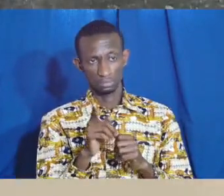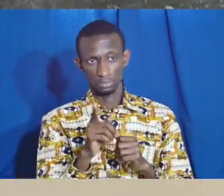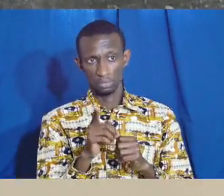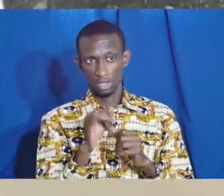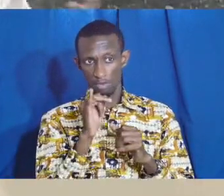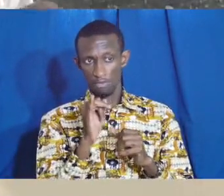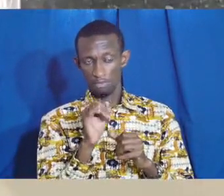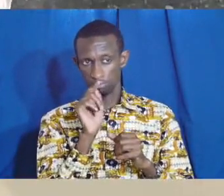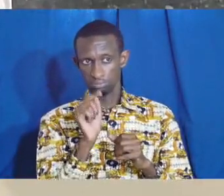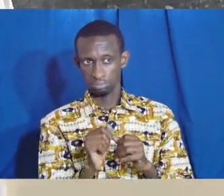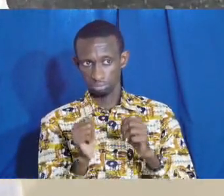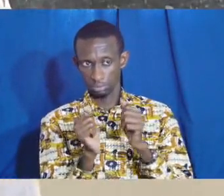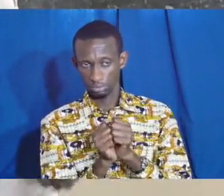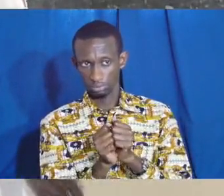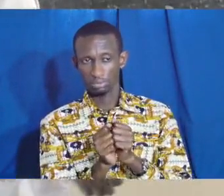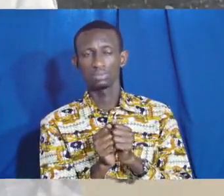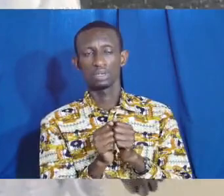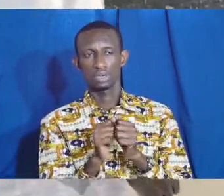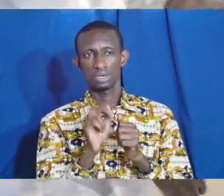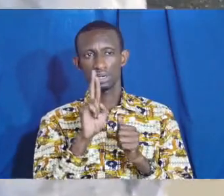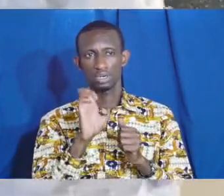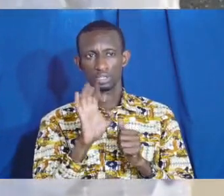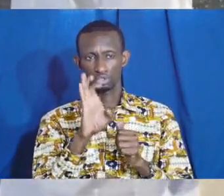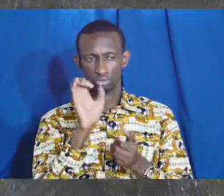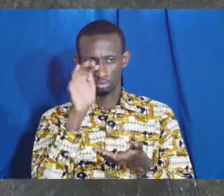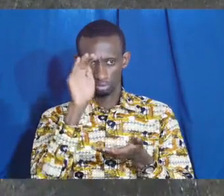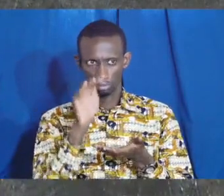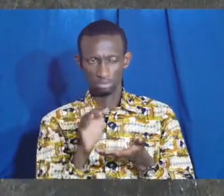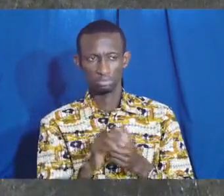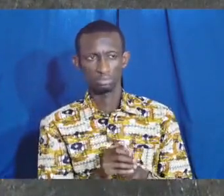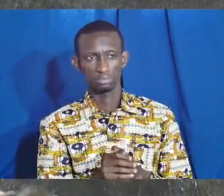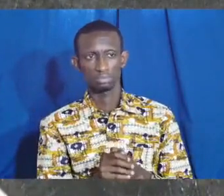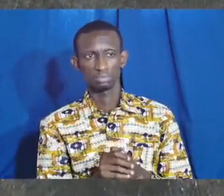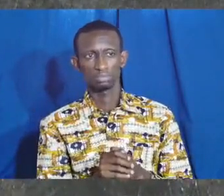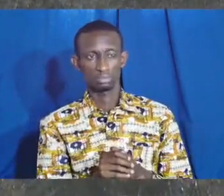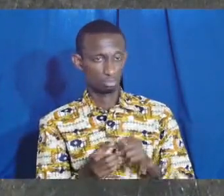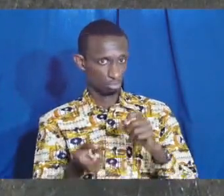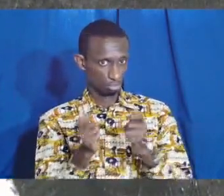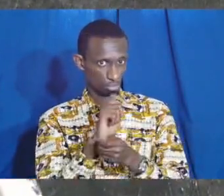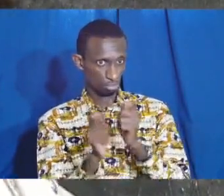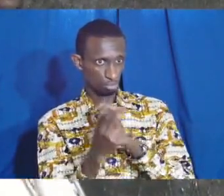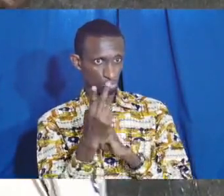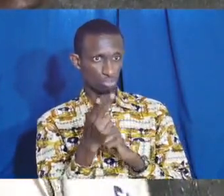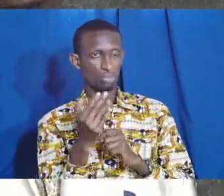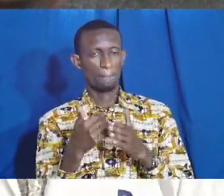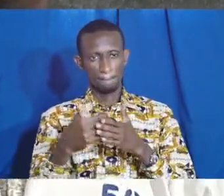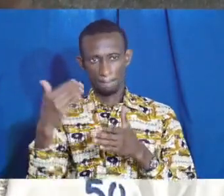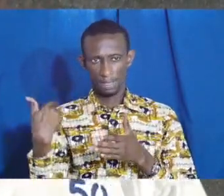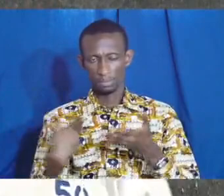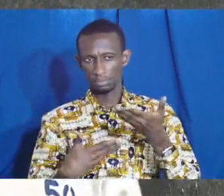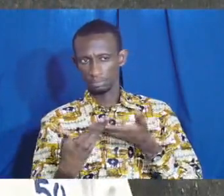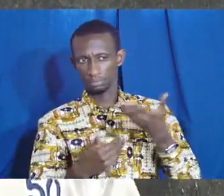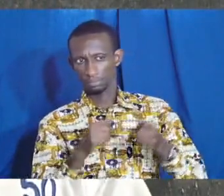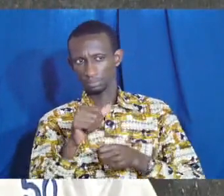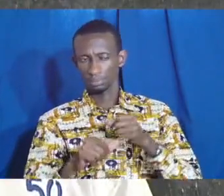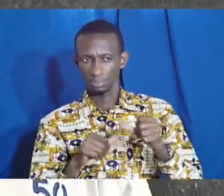10, the rate of reaction of enzyme doubles. So students, here we've been discussing about enzymes.